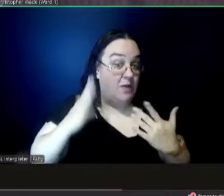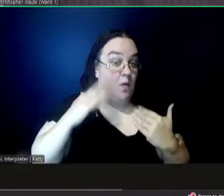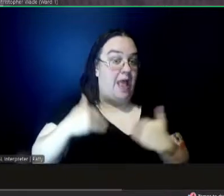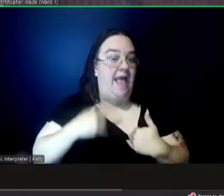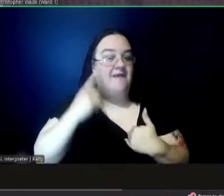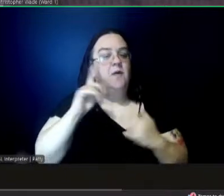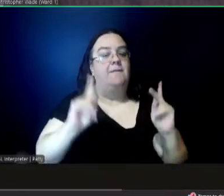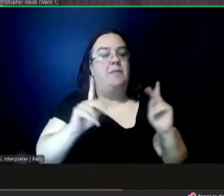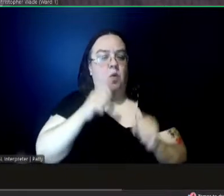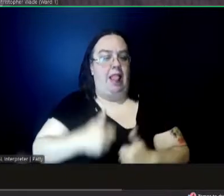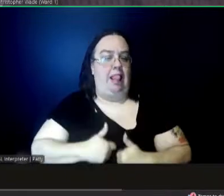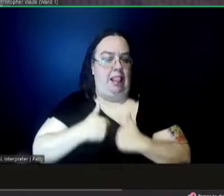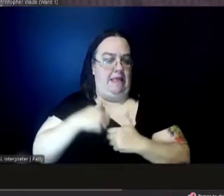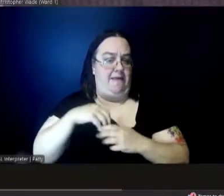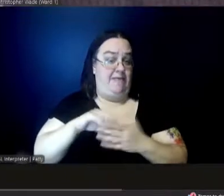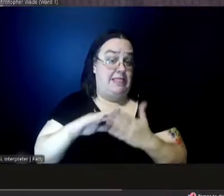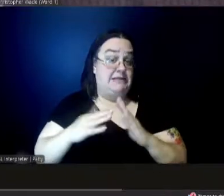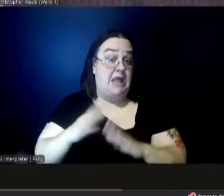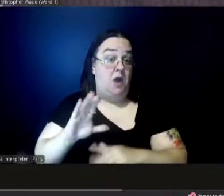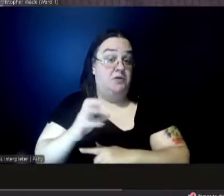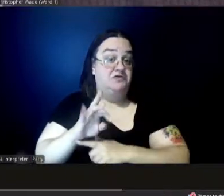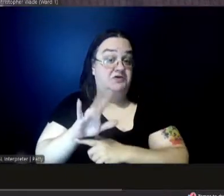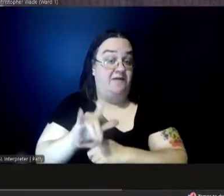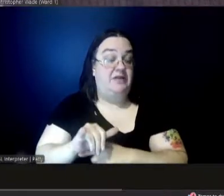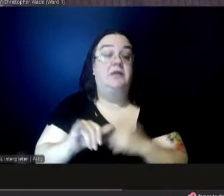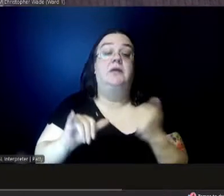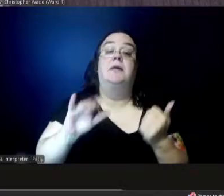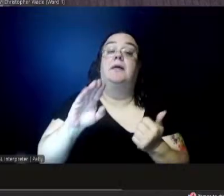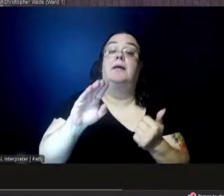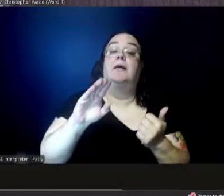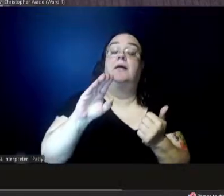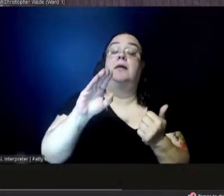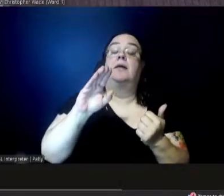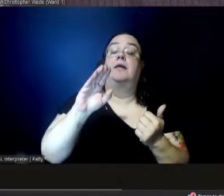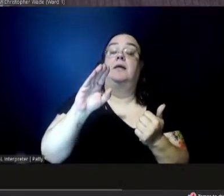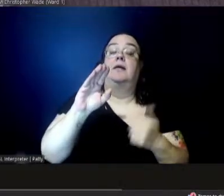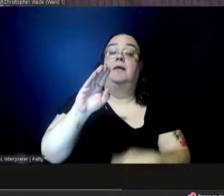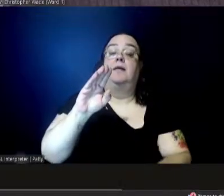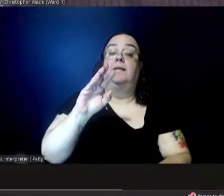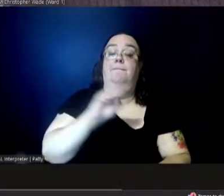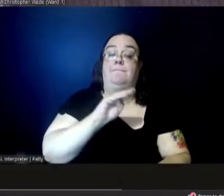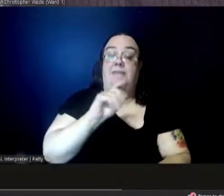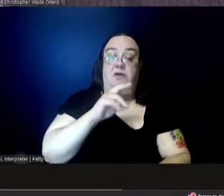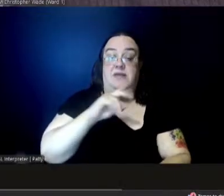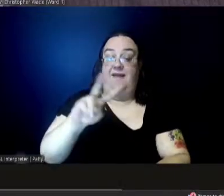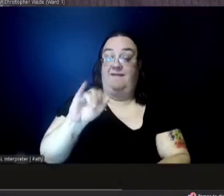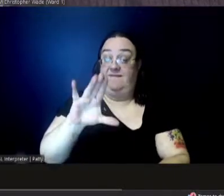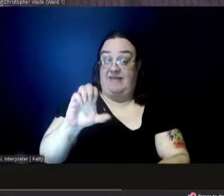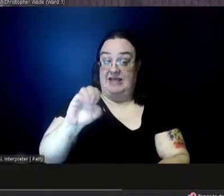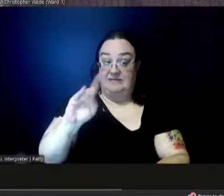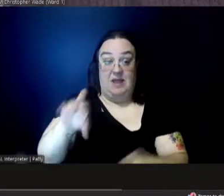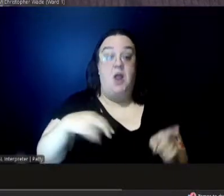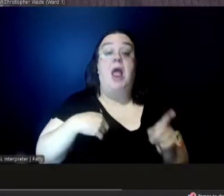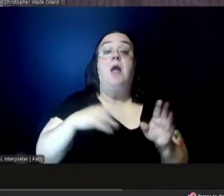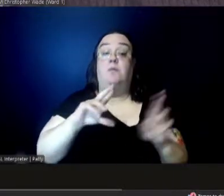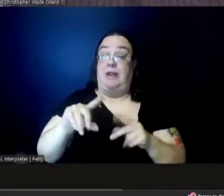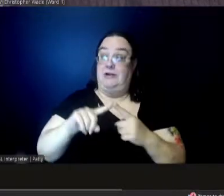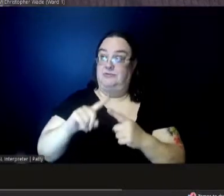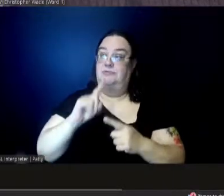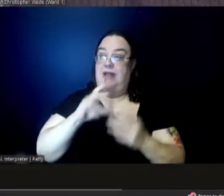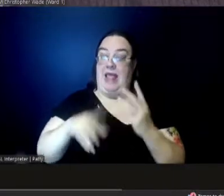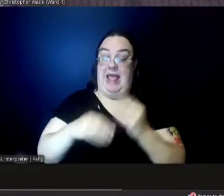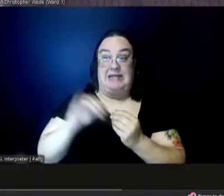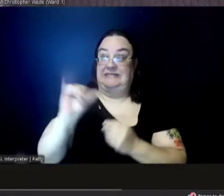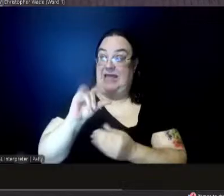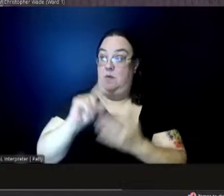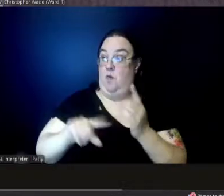Cheverly. Okay. Vice Mayor. I was actually just going to say exactly what Councilmember Wade said. So I